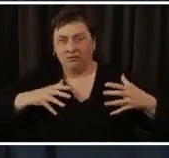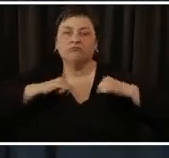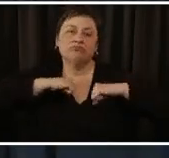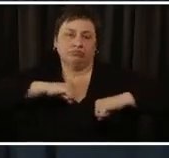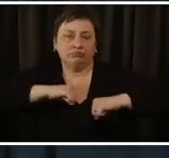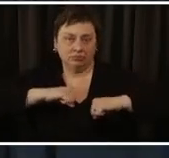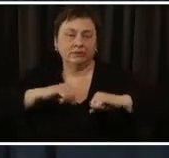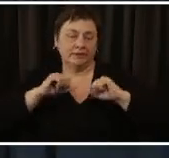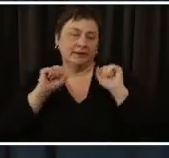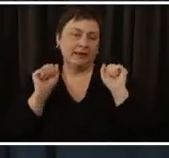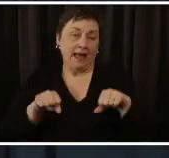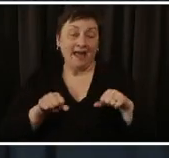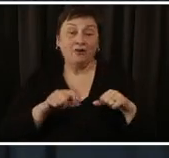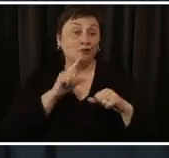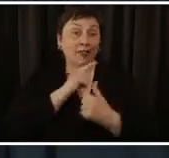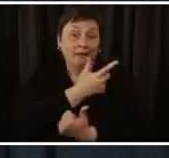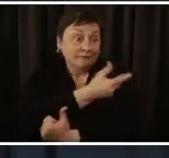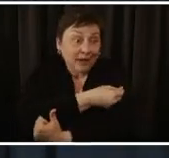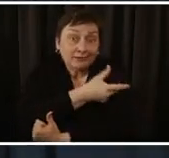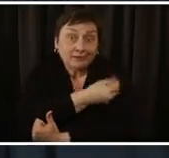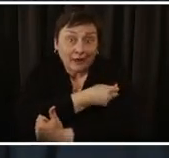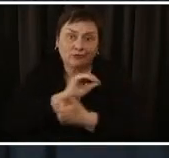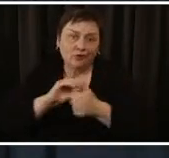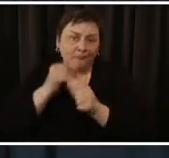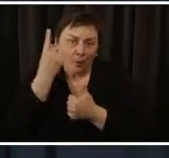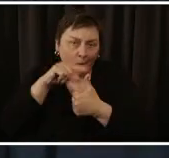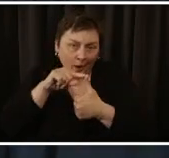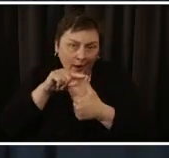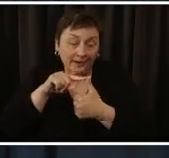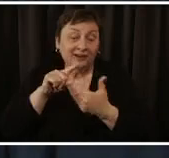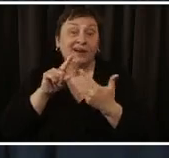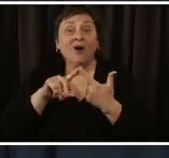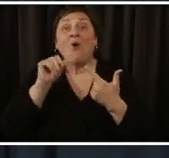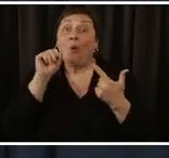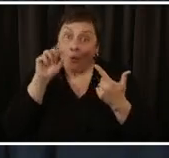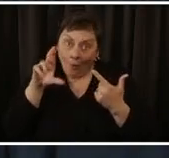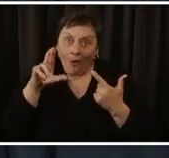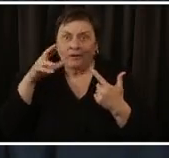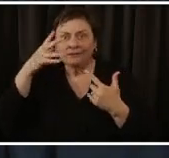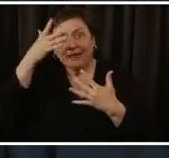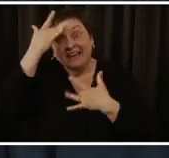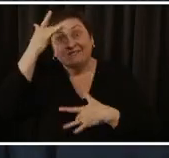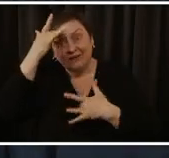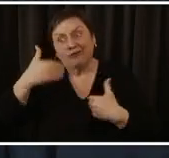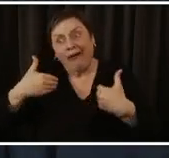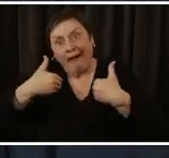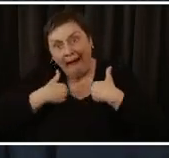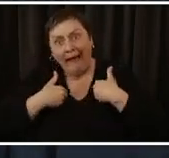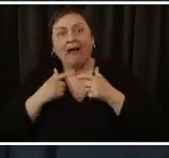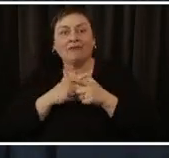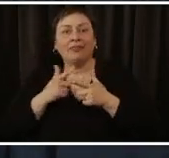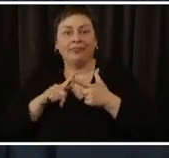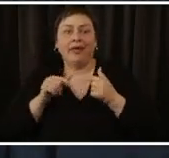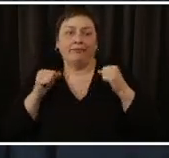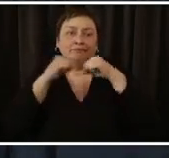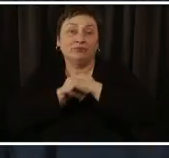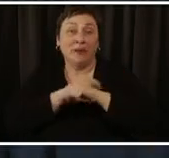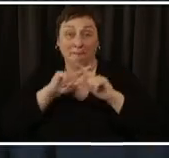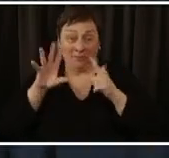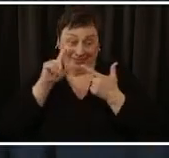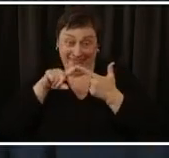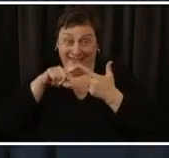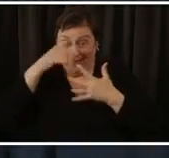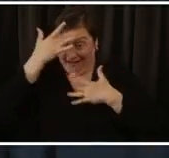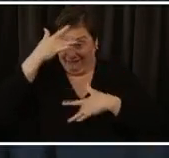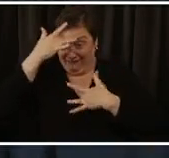through, infections through infection, so immunity through infection. And unfortunately, those infections come with lots of consequences, right?